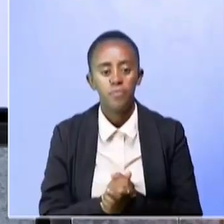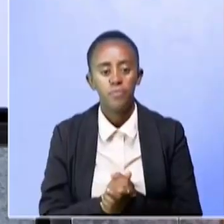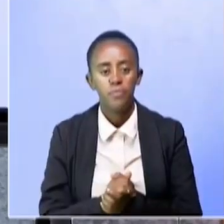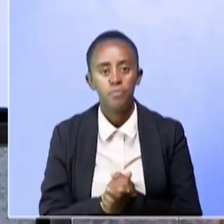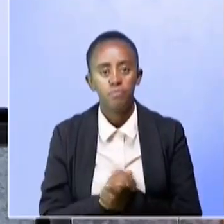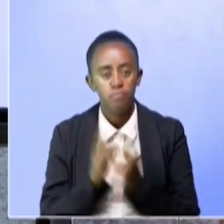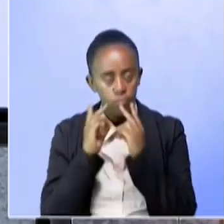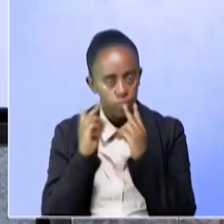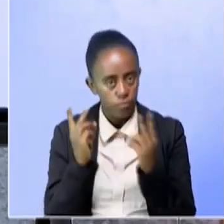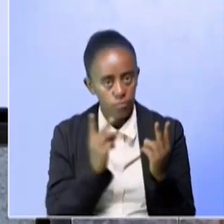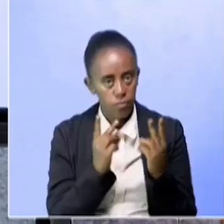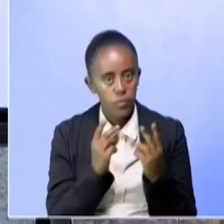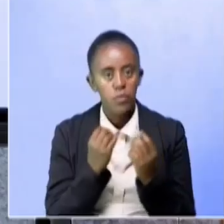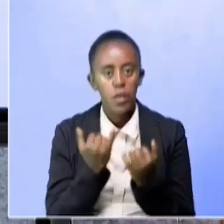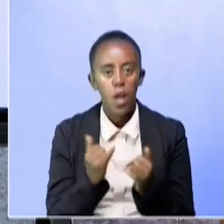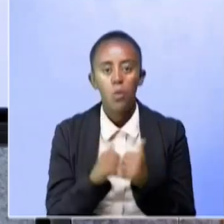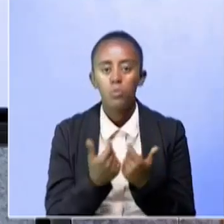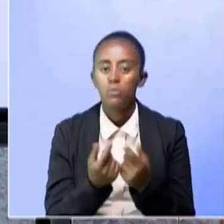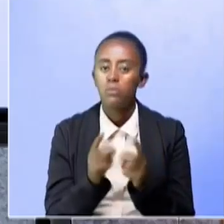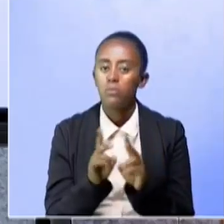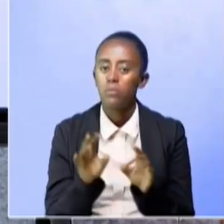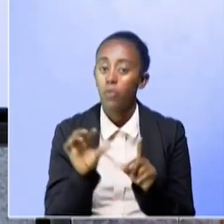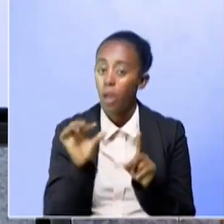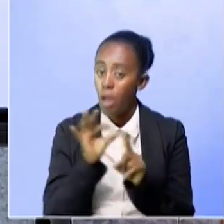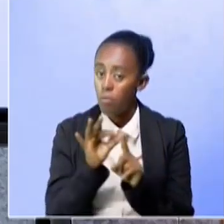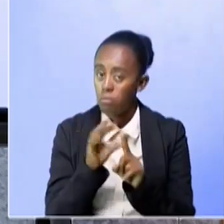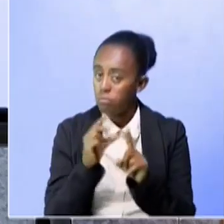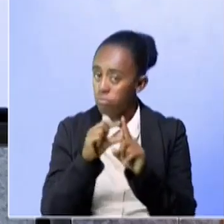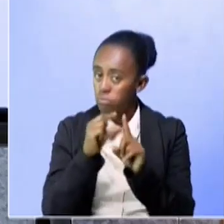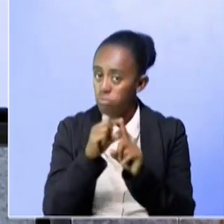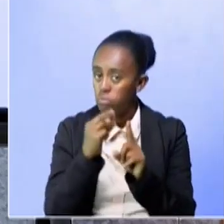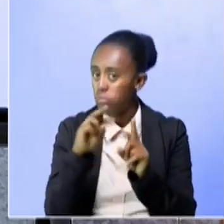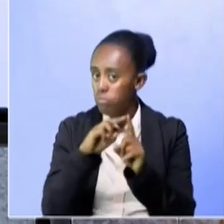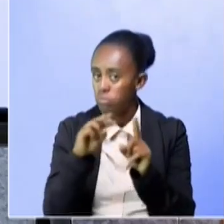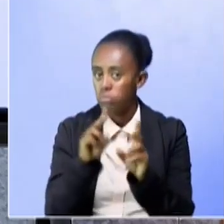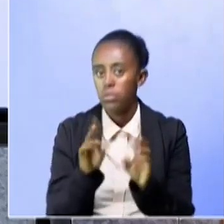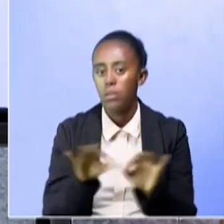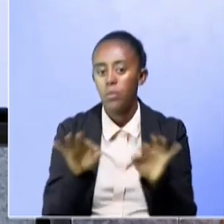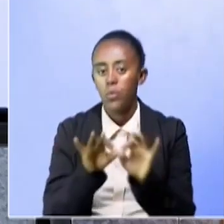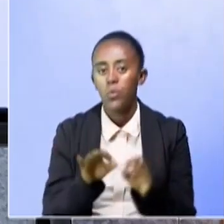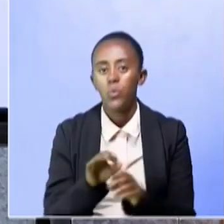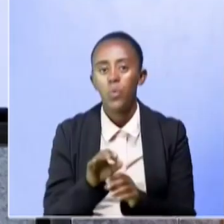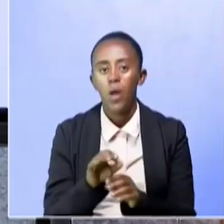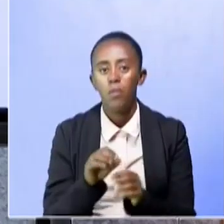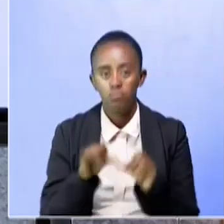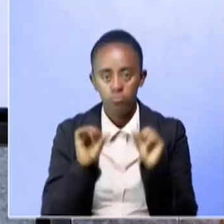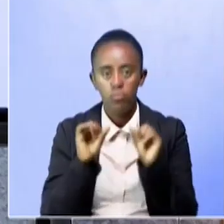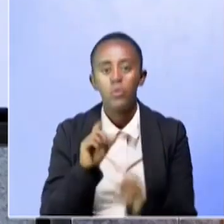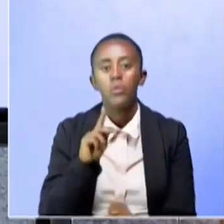Look how these vocabularies are very important. Let's go to the key in.